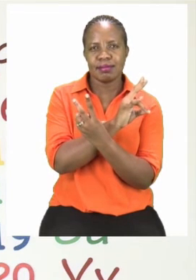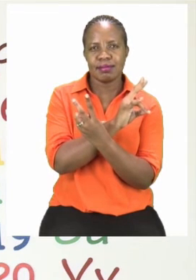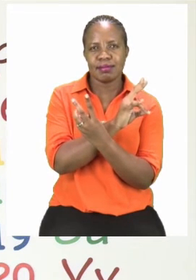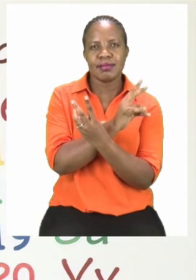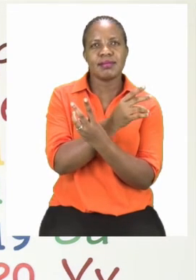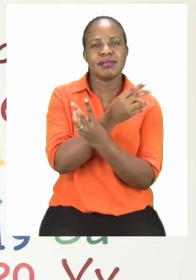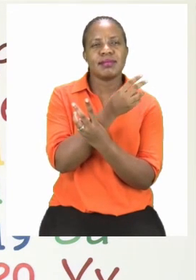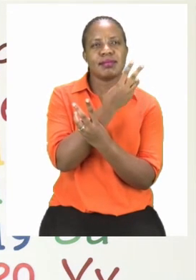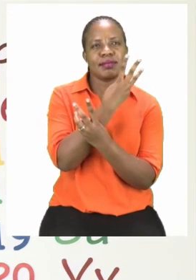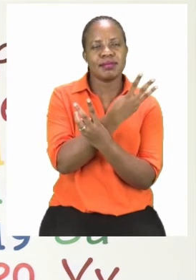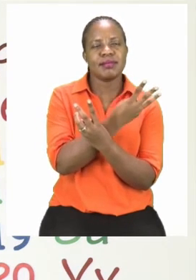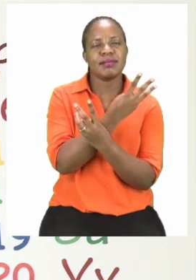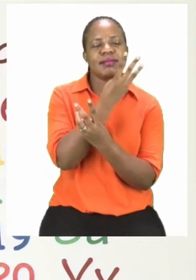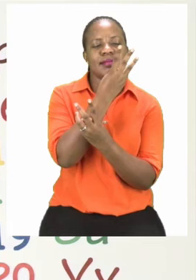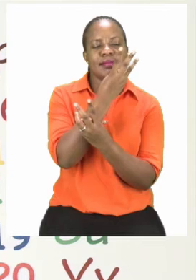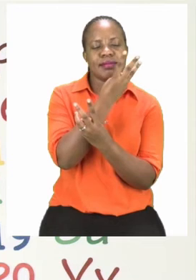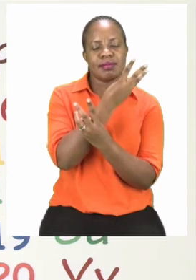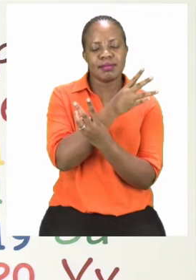36,